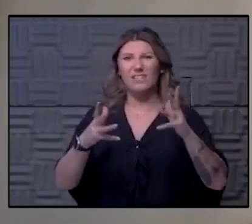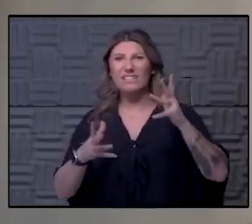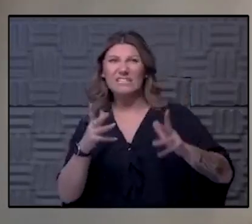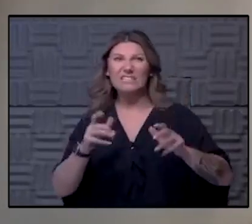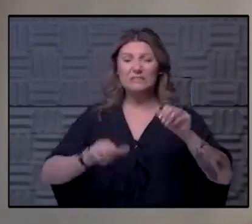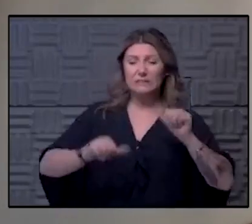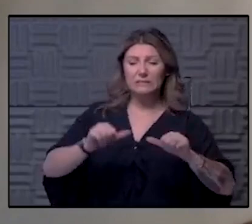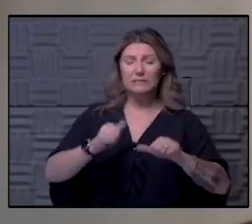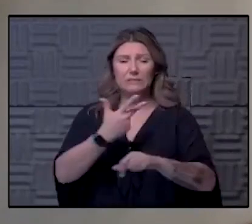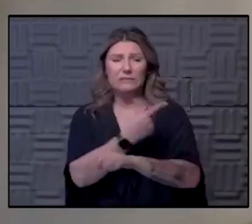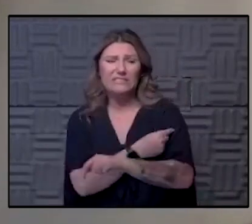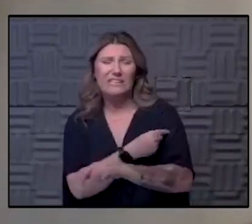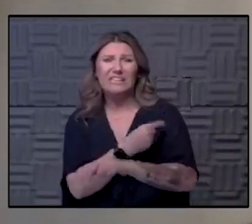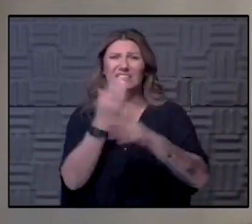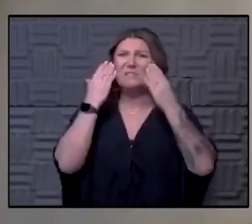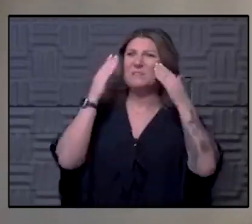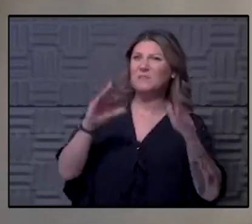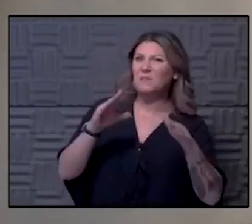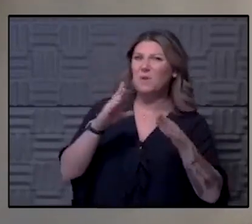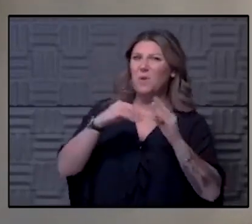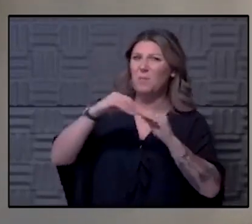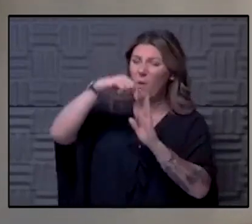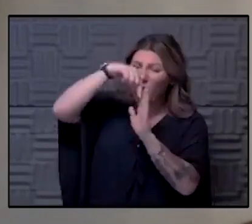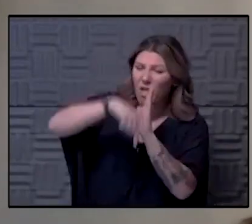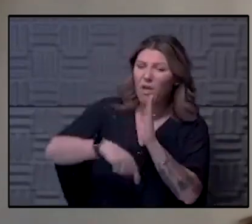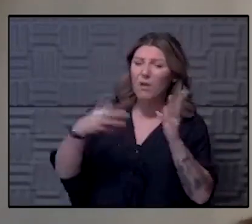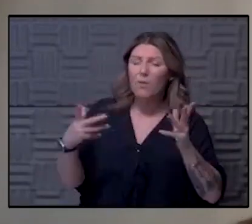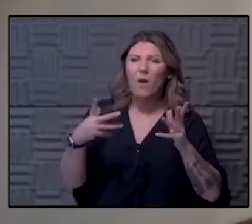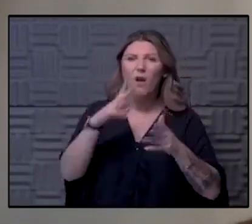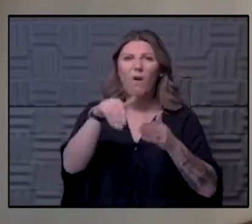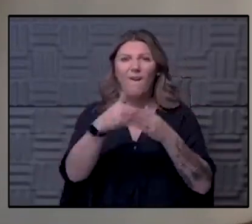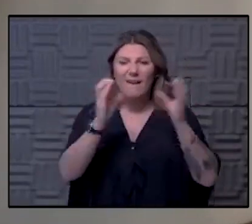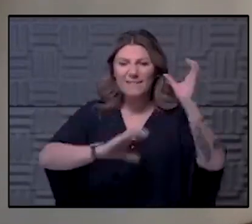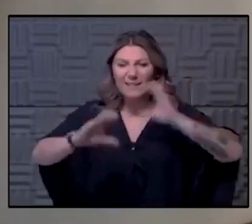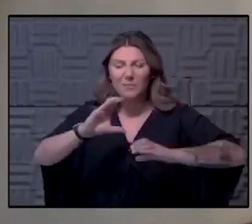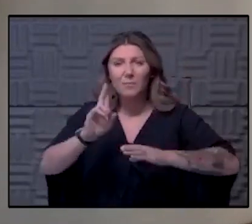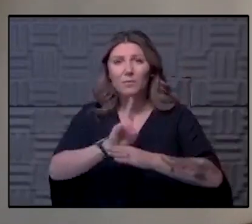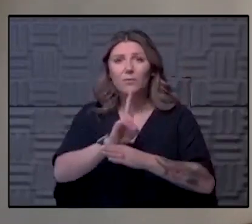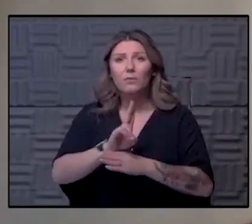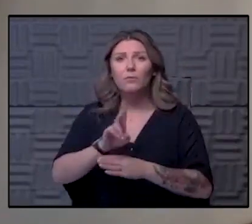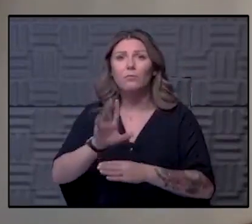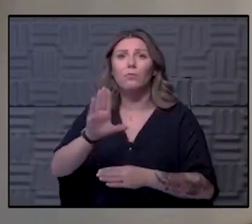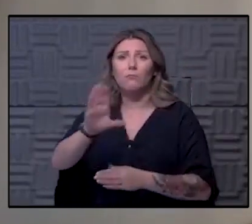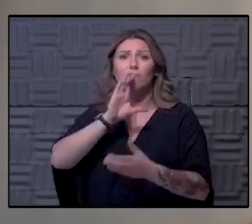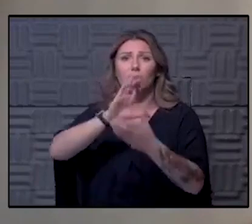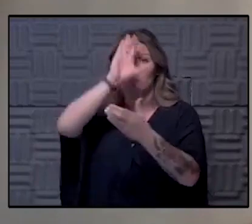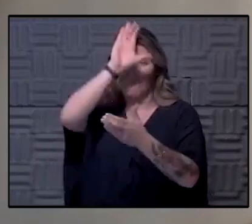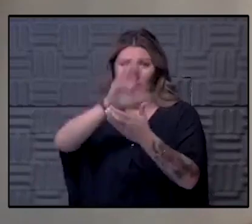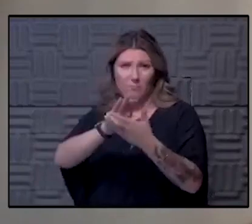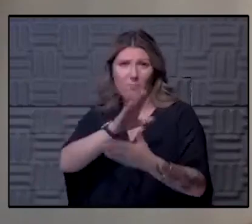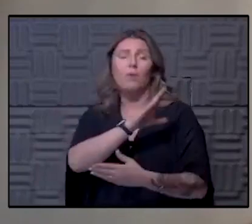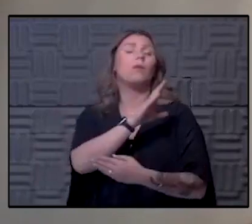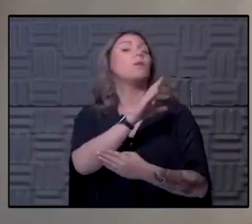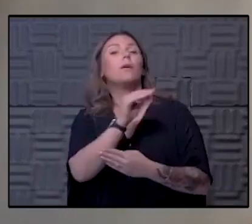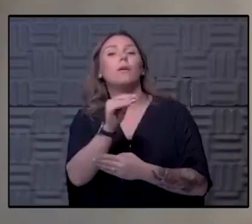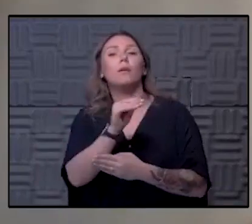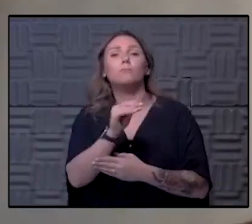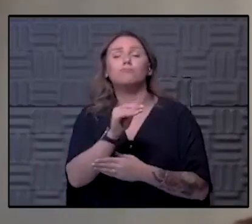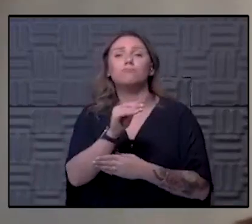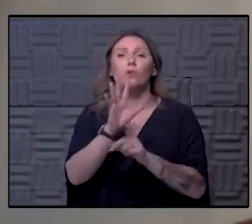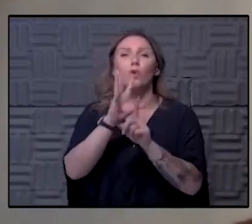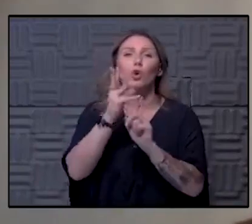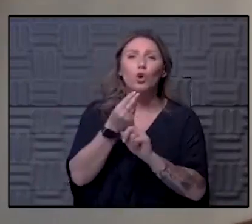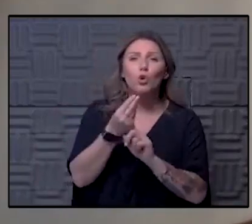vaccine because it was unknown and they didn't know what all was going into it. She and her husband both got COVID. Her 3 young children all got